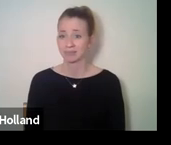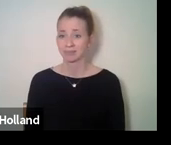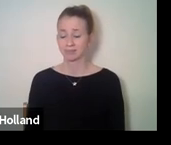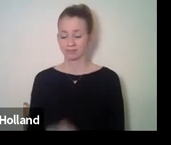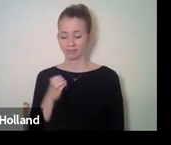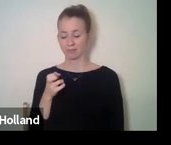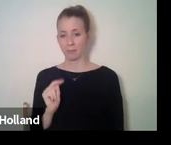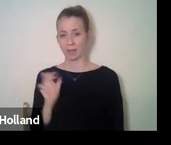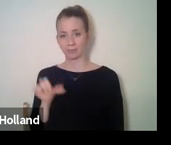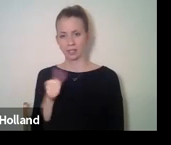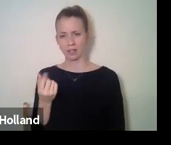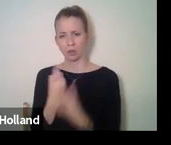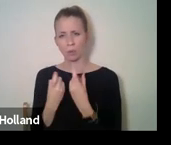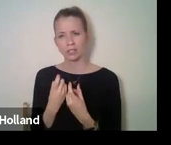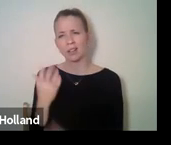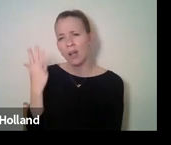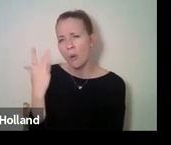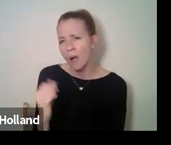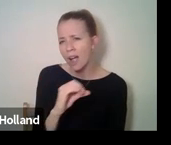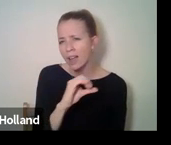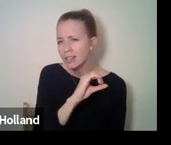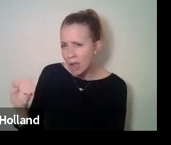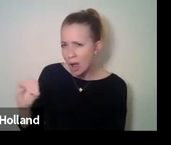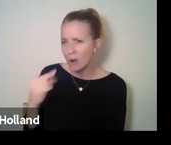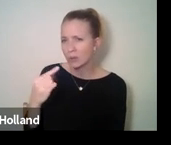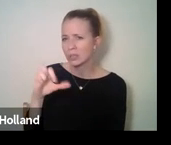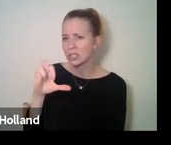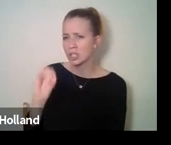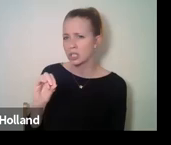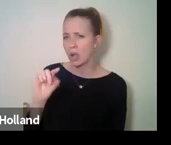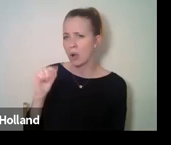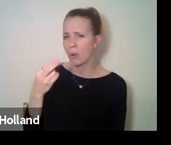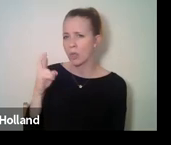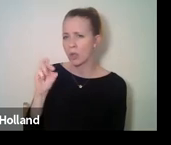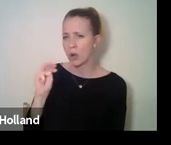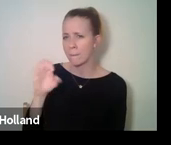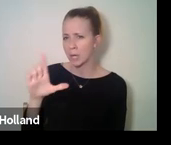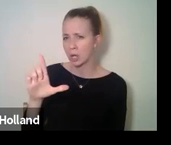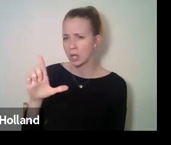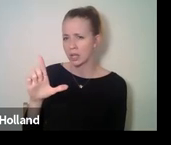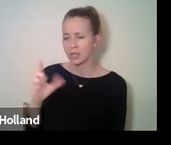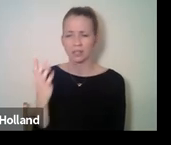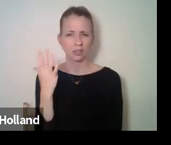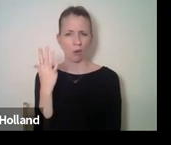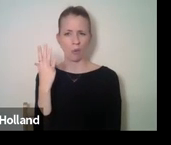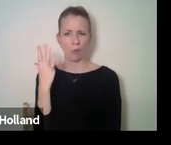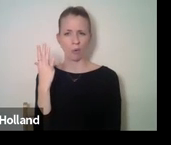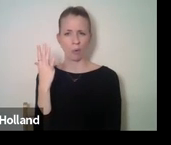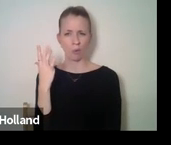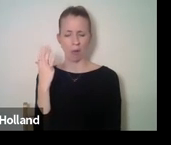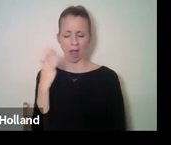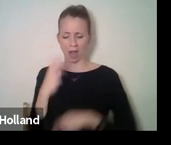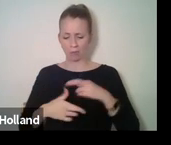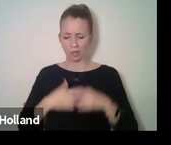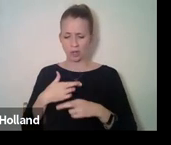So another question, why no geothermal? I guess this sort of gets to the question about why the renewable sources that are part of the mix